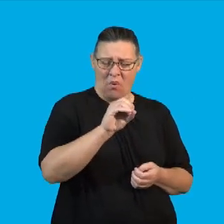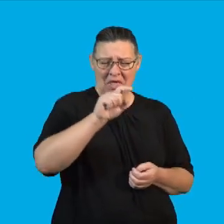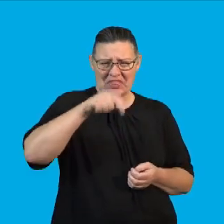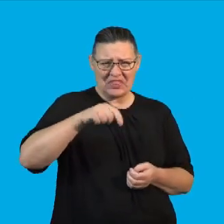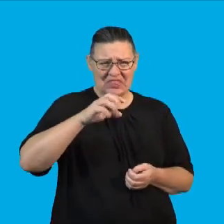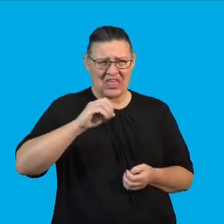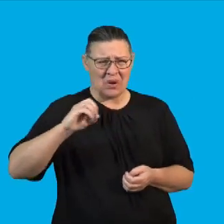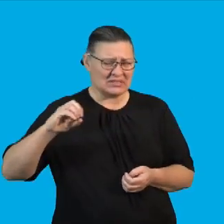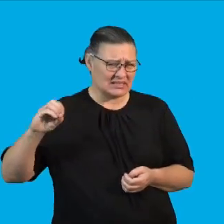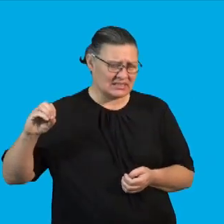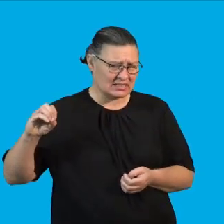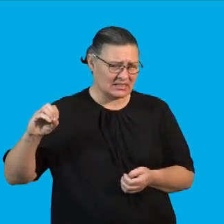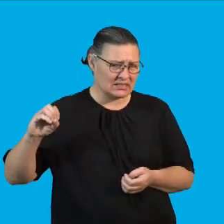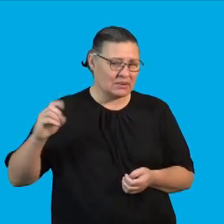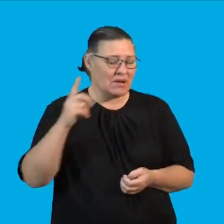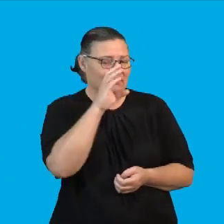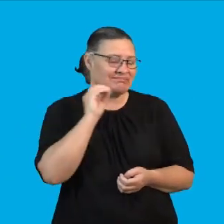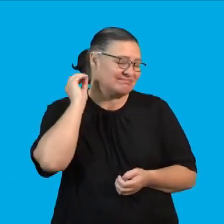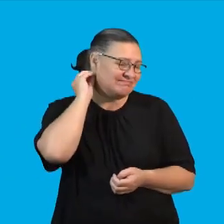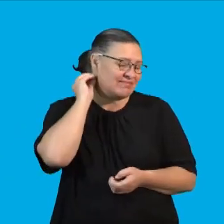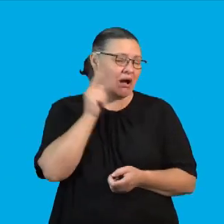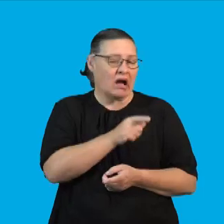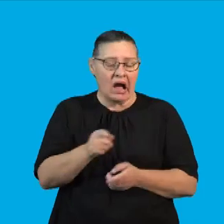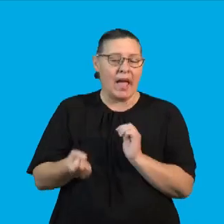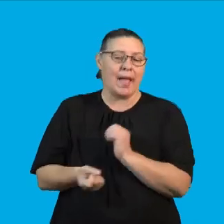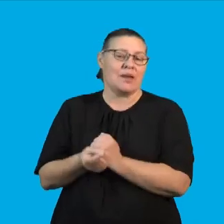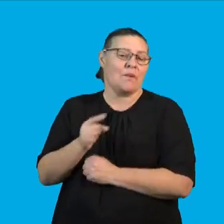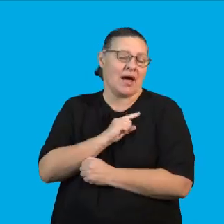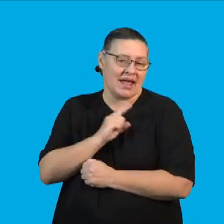survival of the offsprings. You just have to remember that.